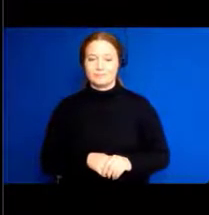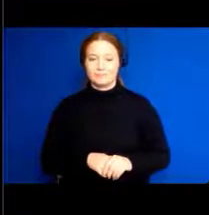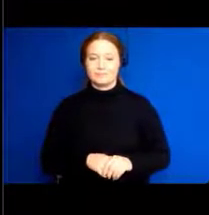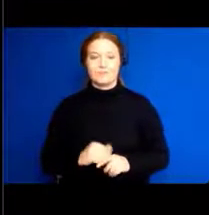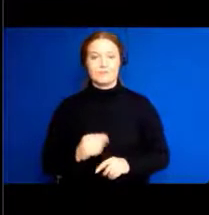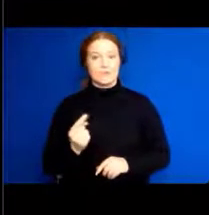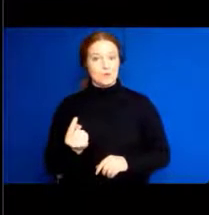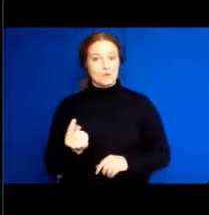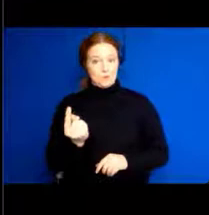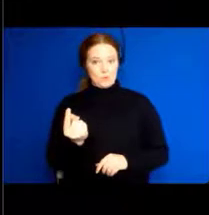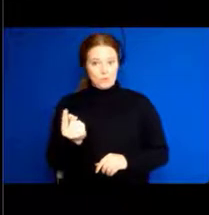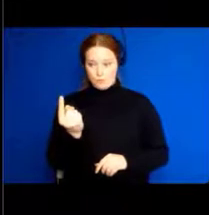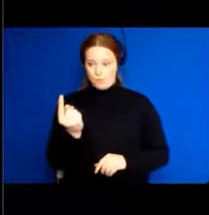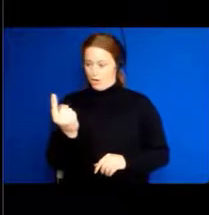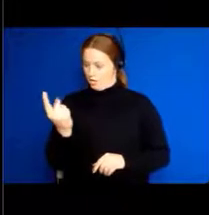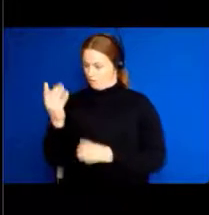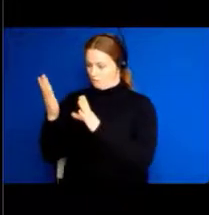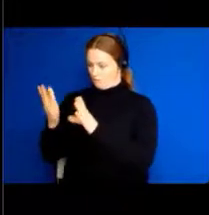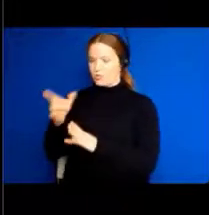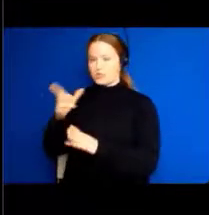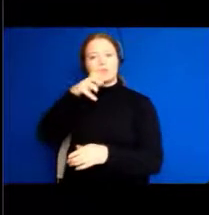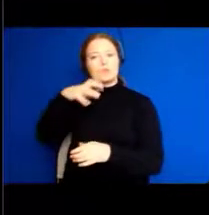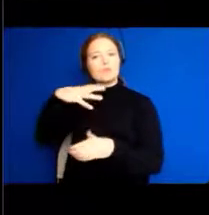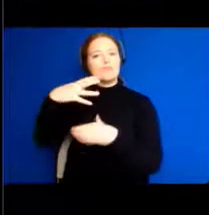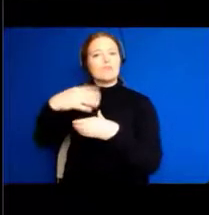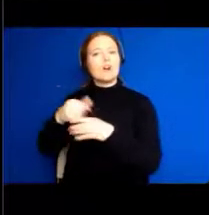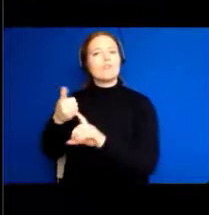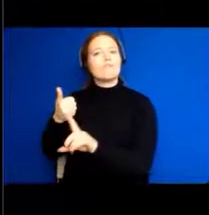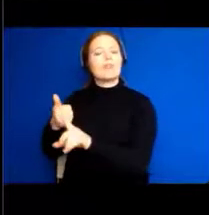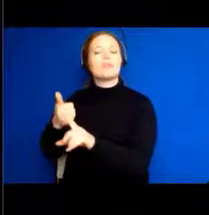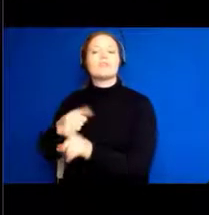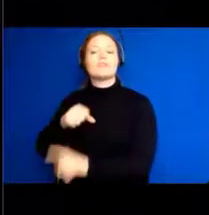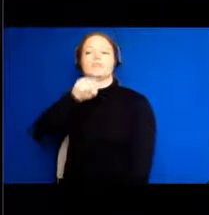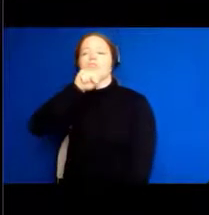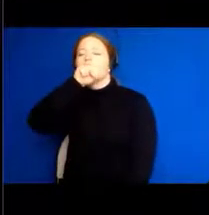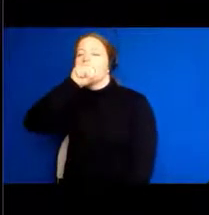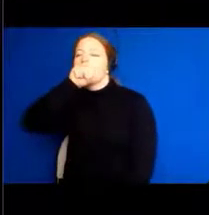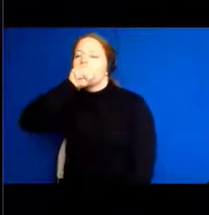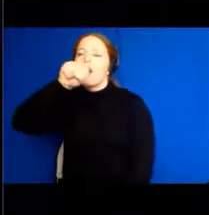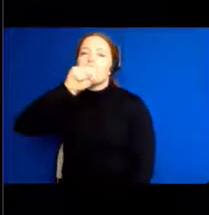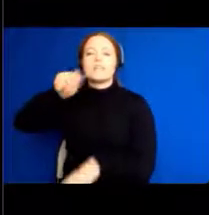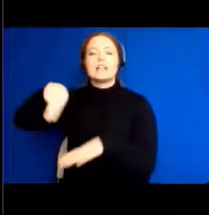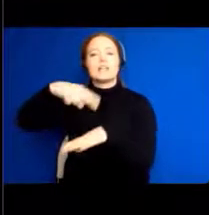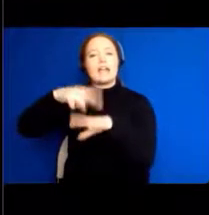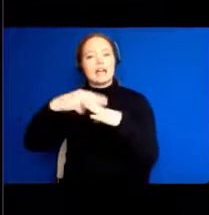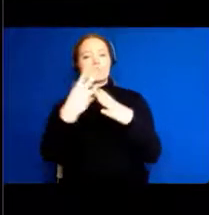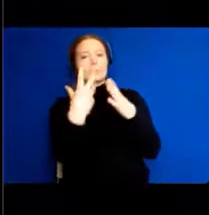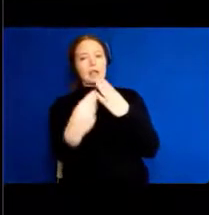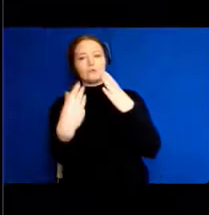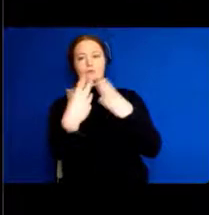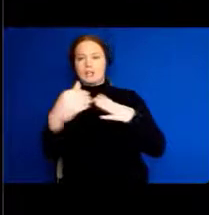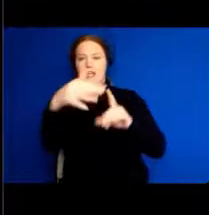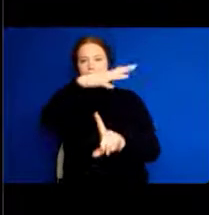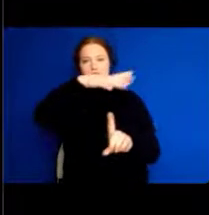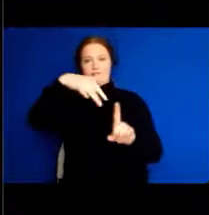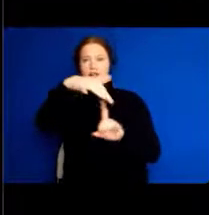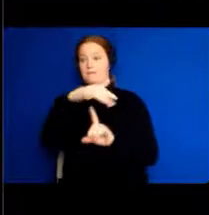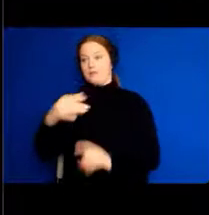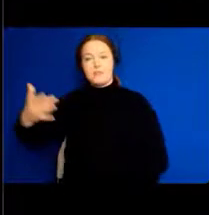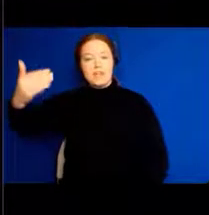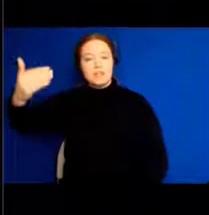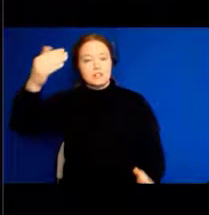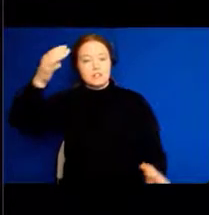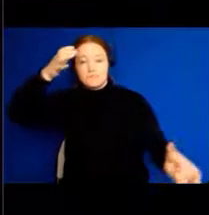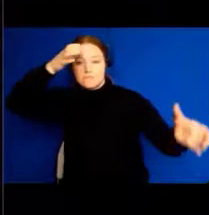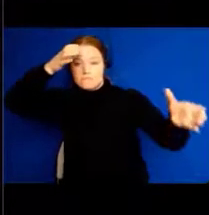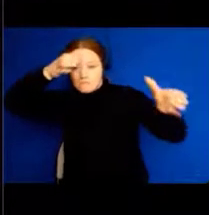proficient naturalist and had always loved the outdoors, knew a lot about plants. He was usually very quiet